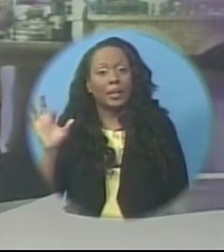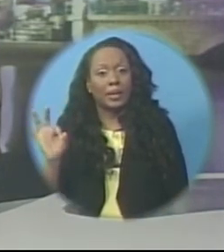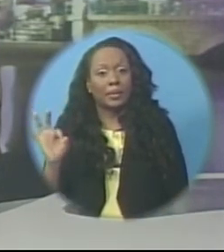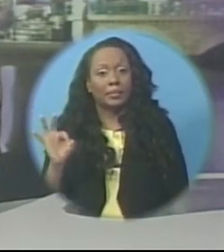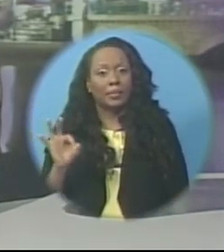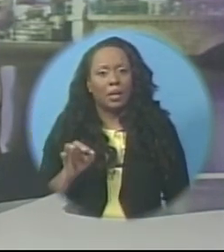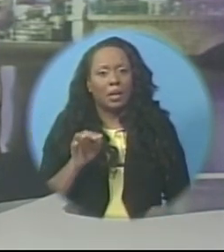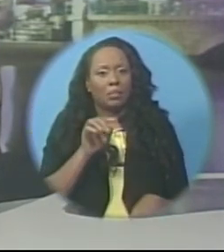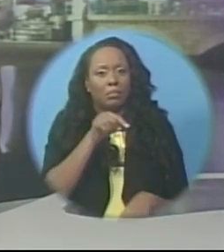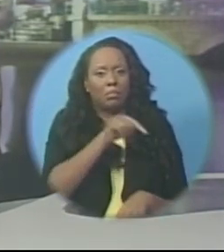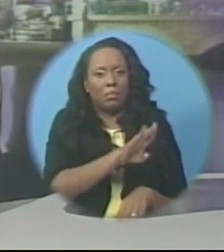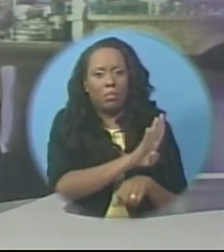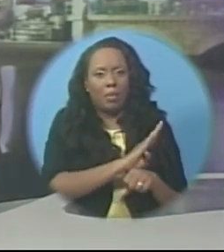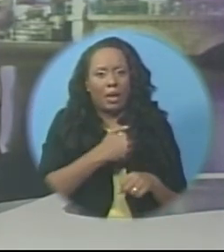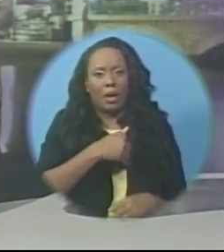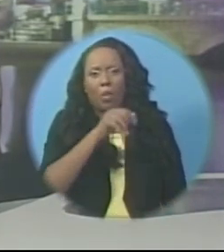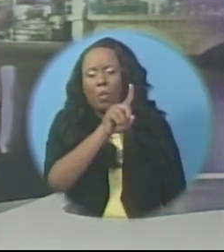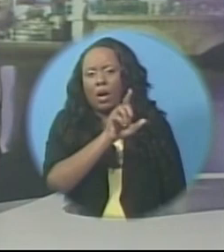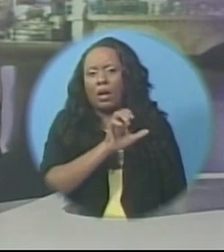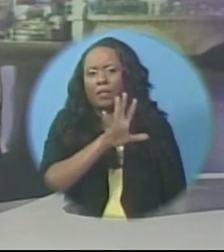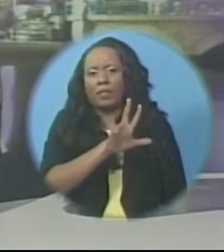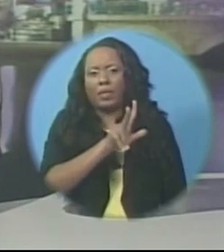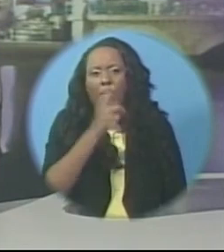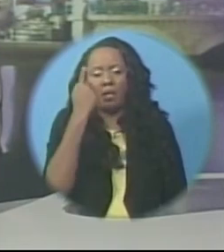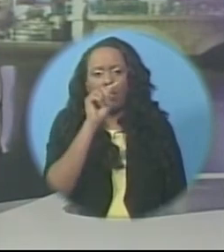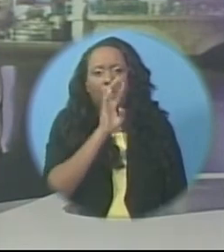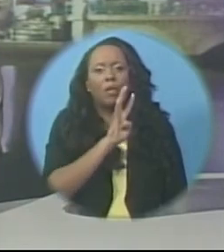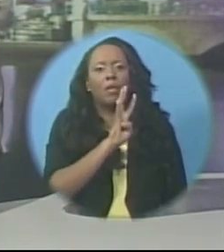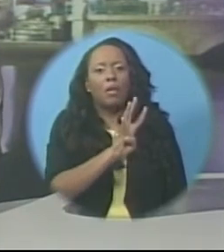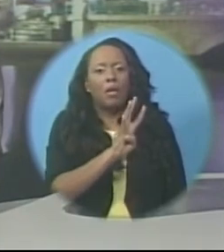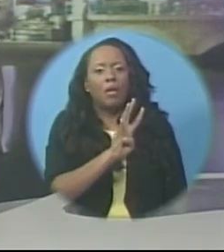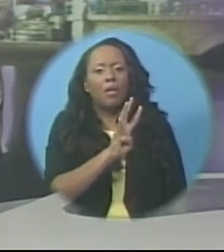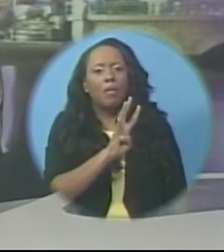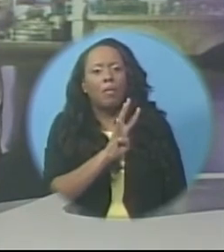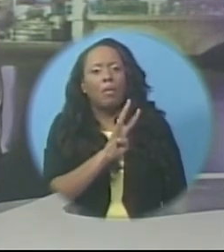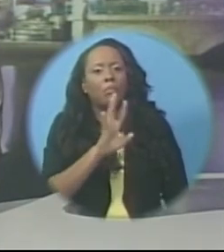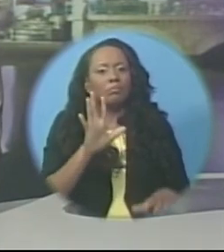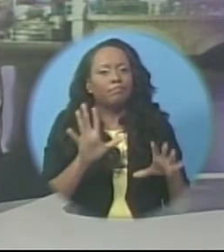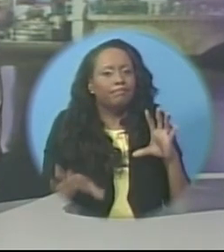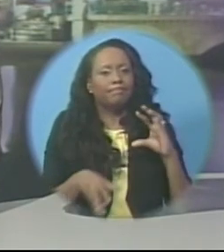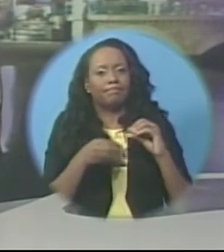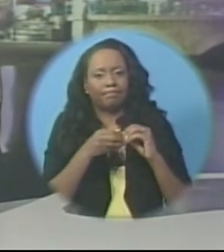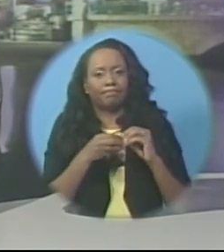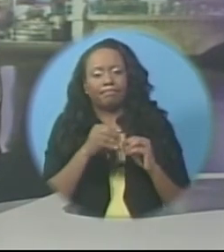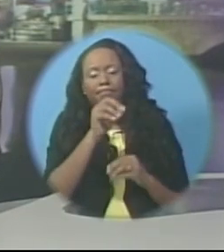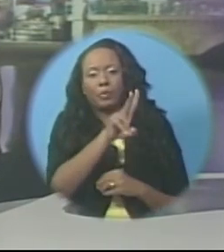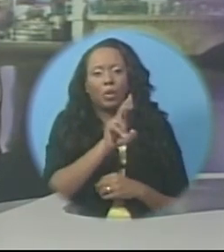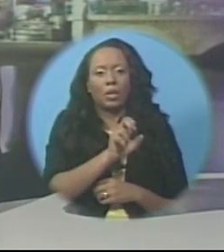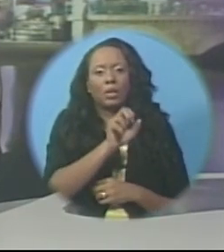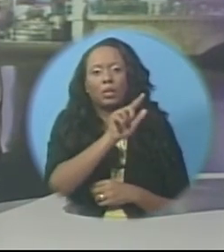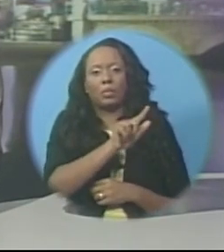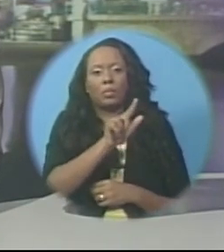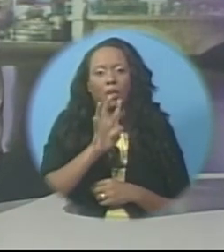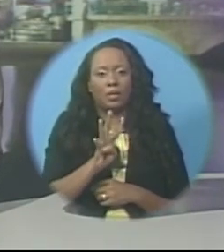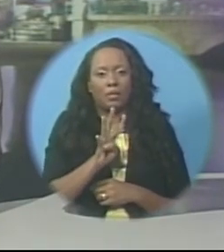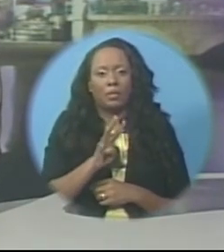on 153 for 4 were bowled out for 273 in reply to a first innings total